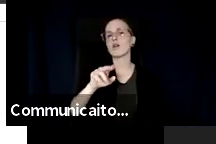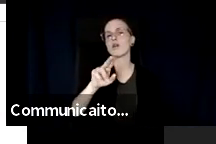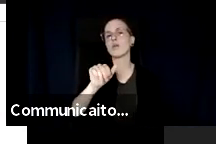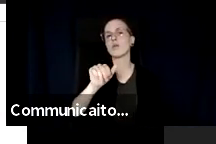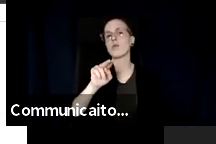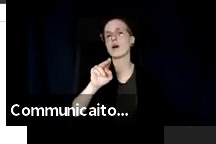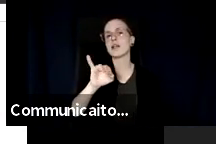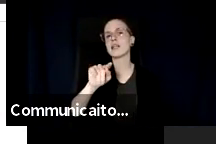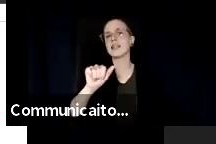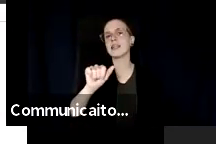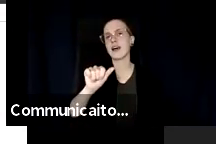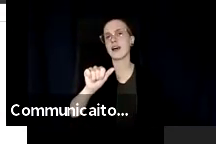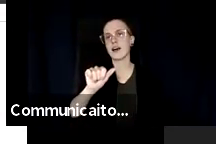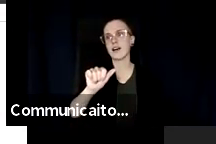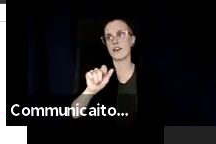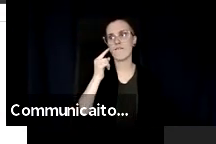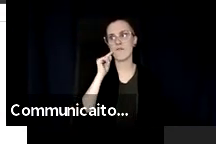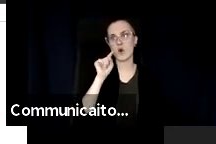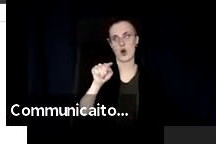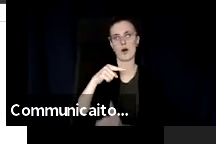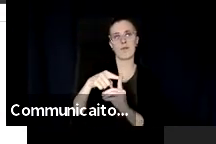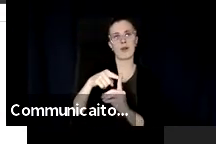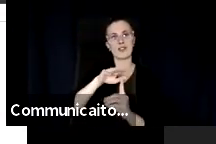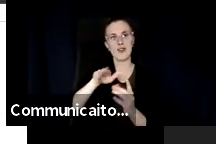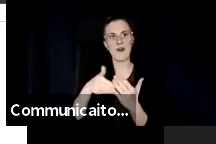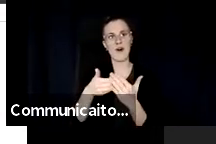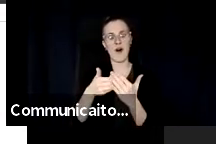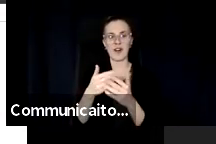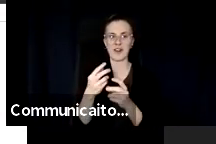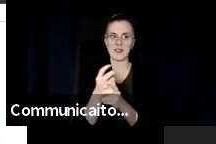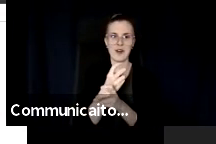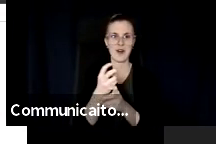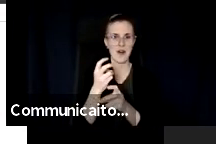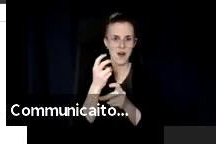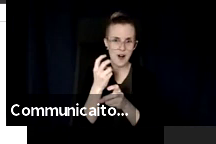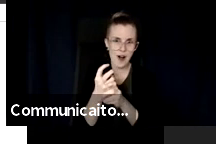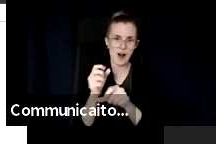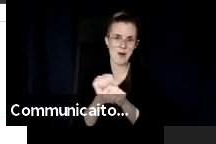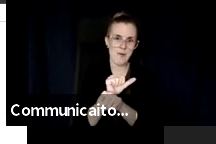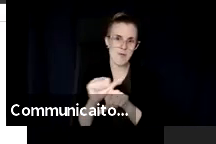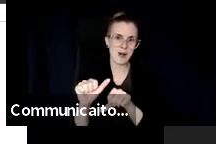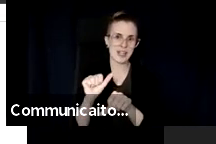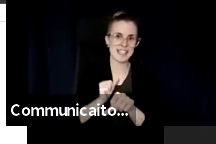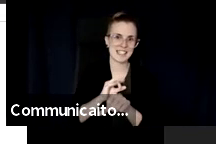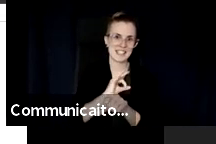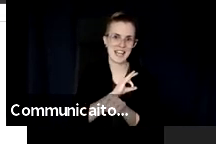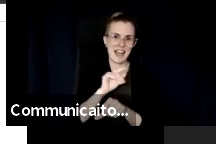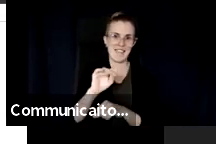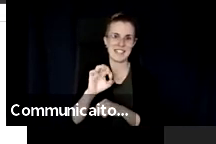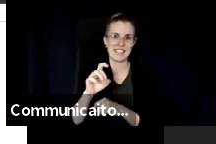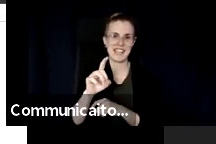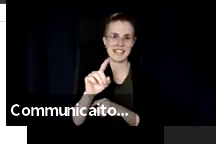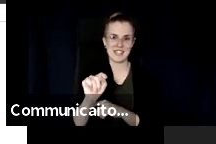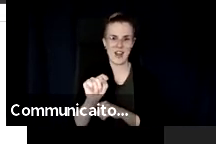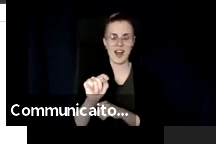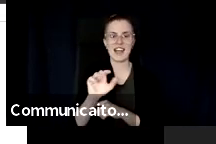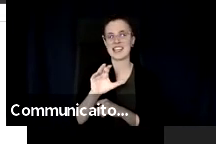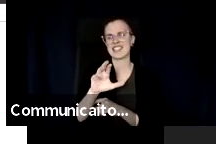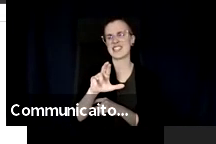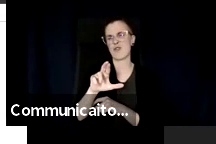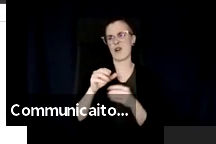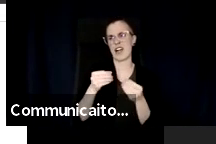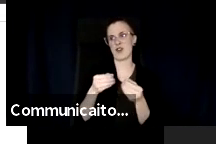hardworking staff at the Texas Department of Transportation and the communications team and the Civil Rights Office for their hard work